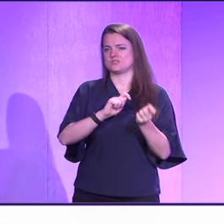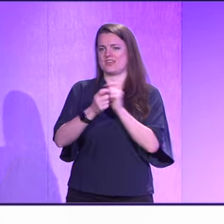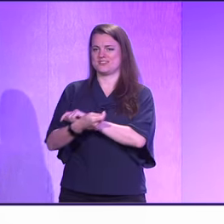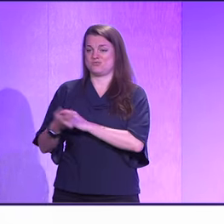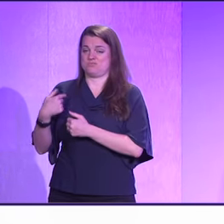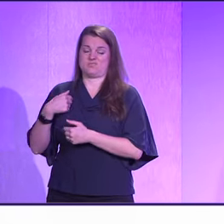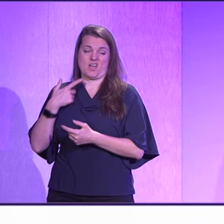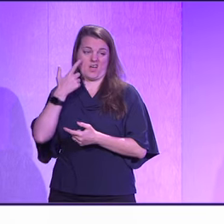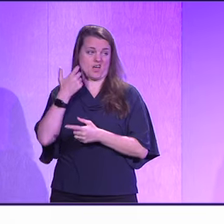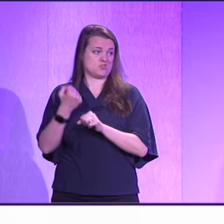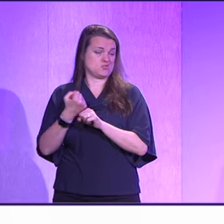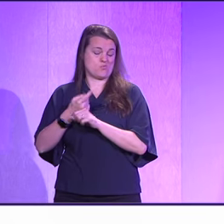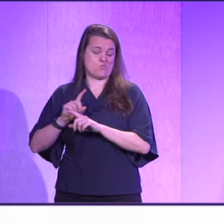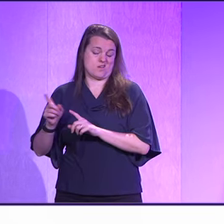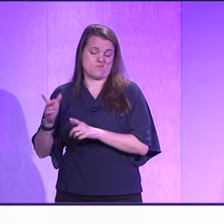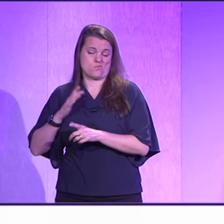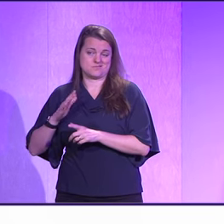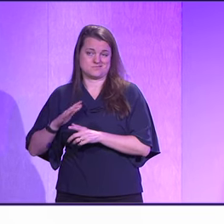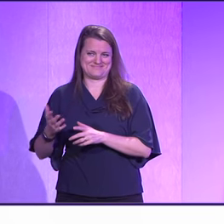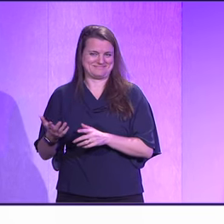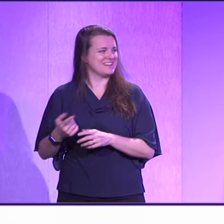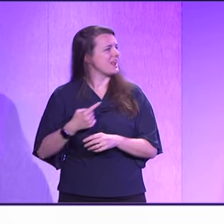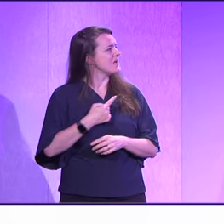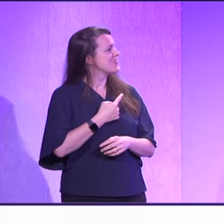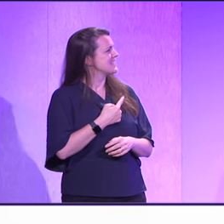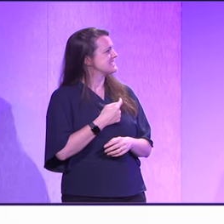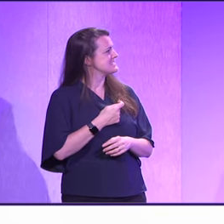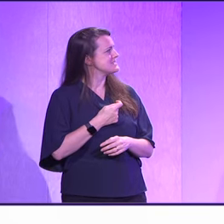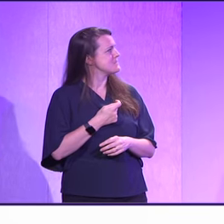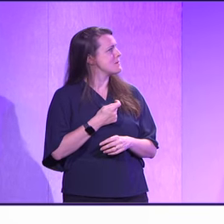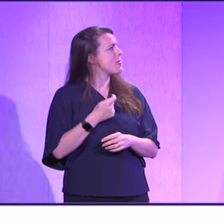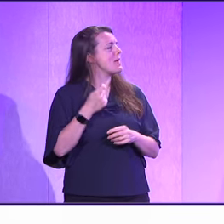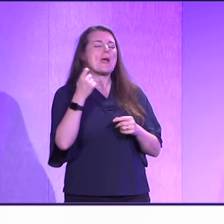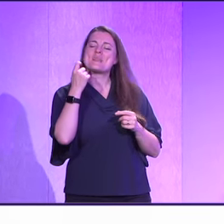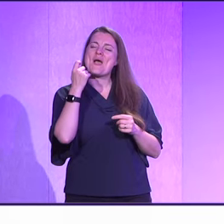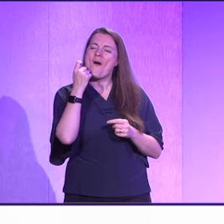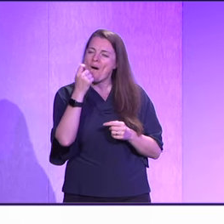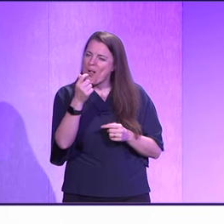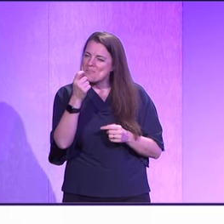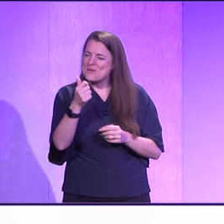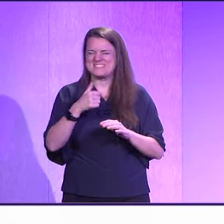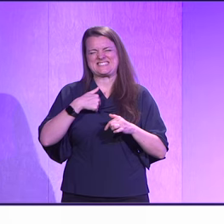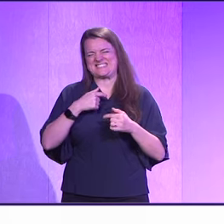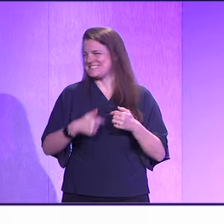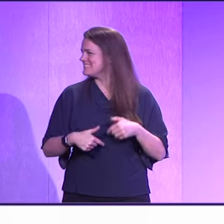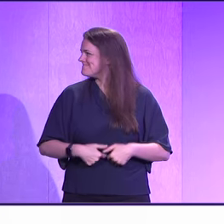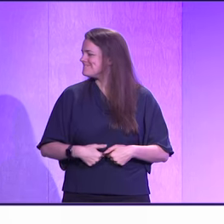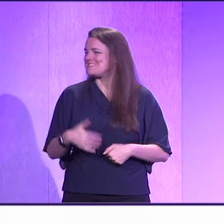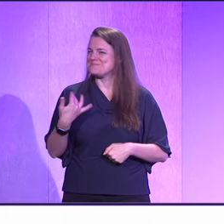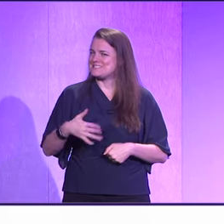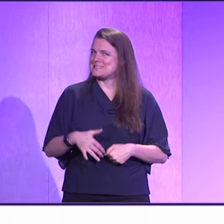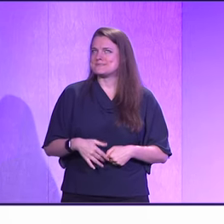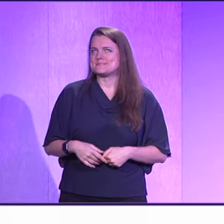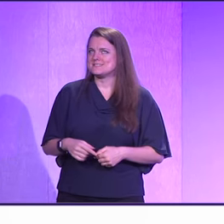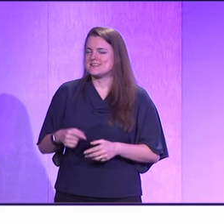want. And they're almost, this one's a bit painful, they're almost fully in cloud. The cloud migration's almost over. There's still little things